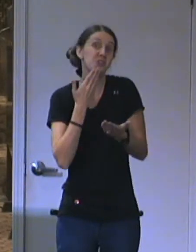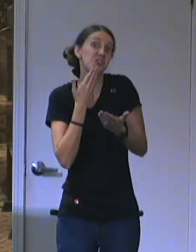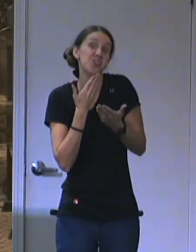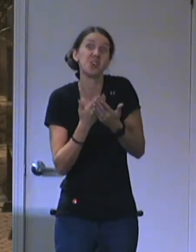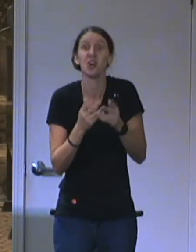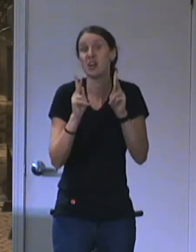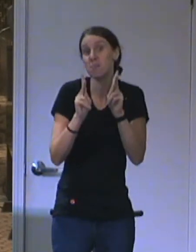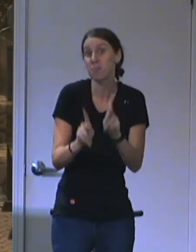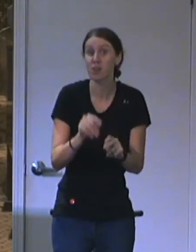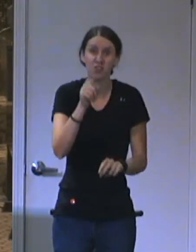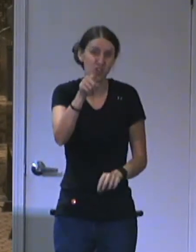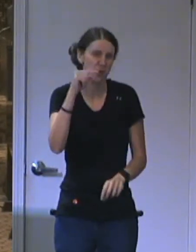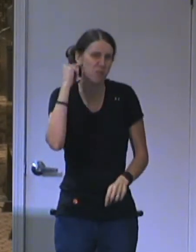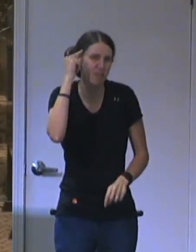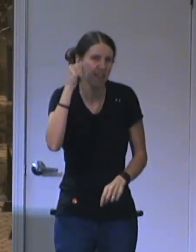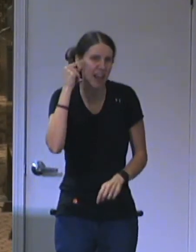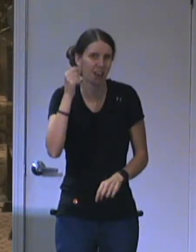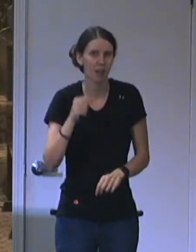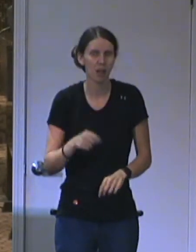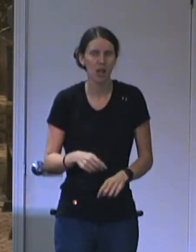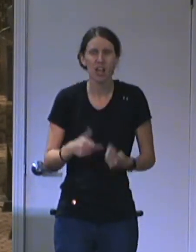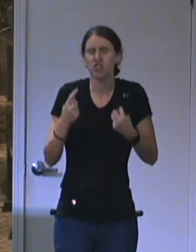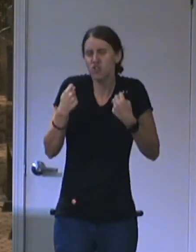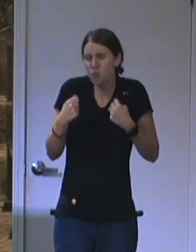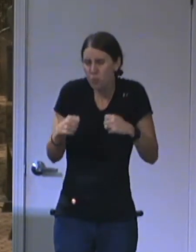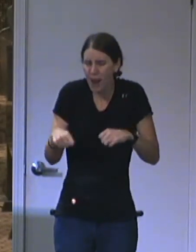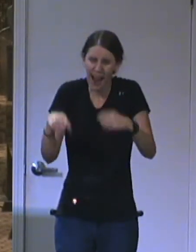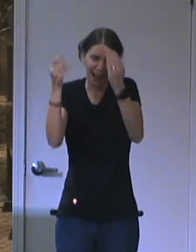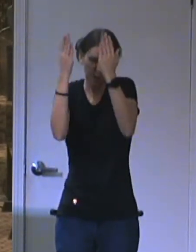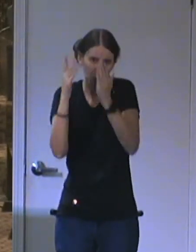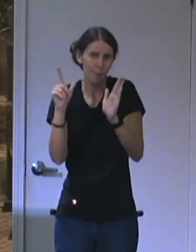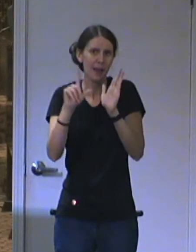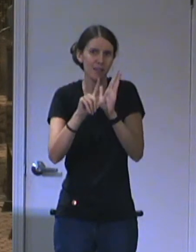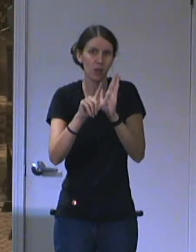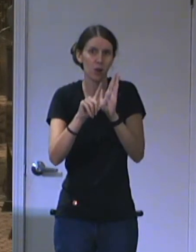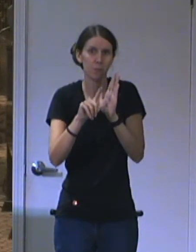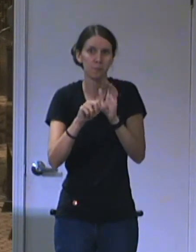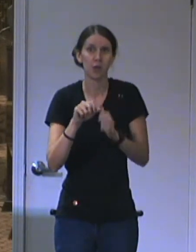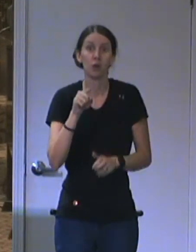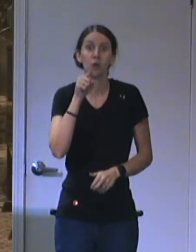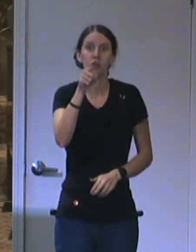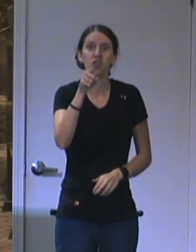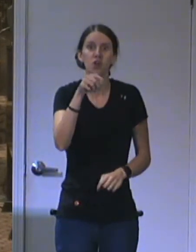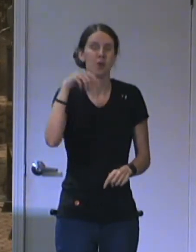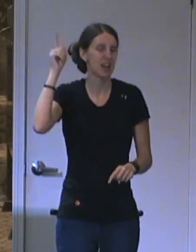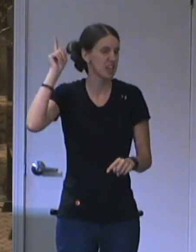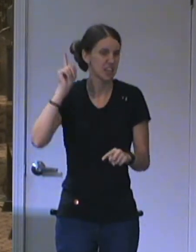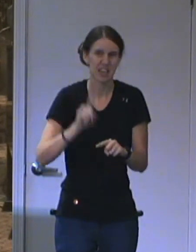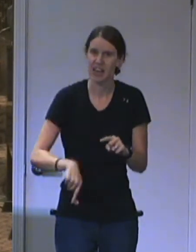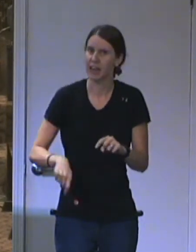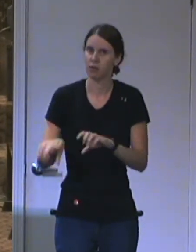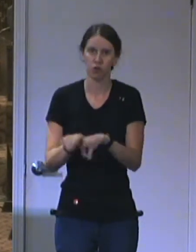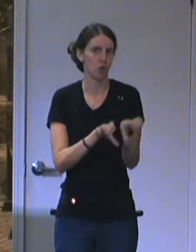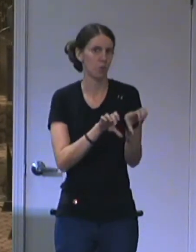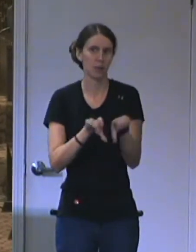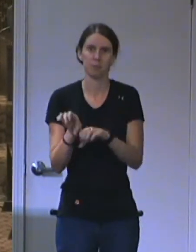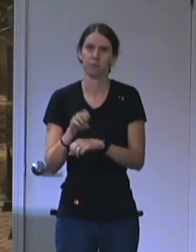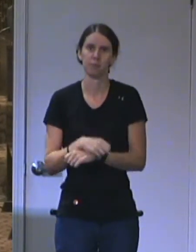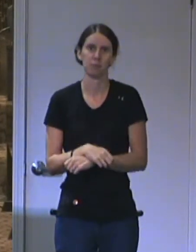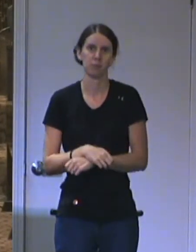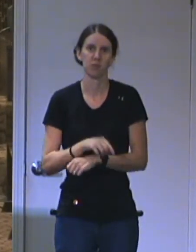no matter how well you try to abide by the law, you can't do it.